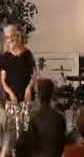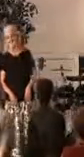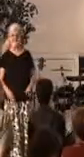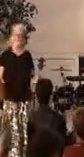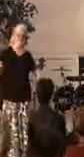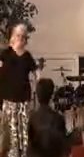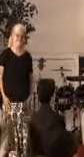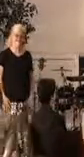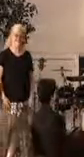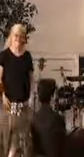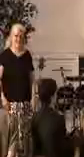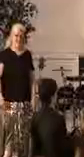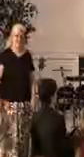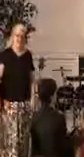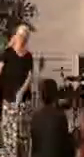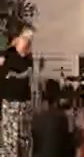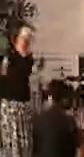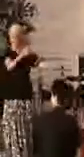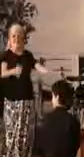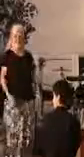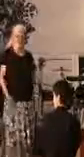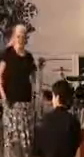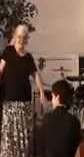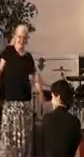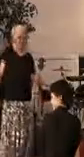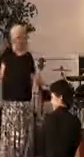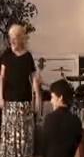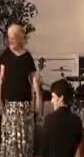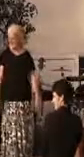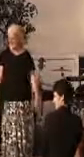Okay, spread out over this way.